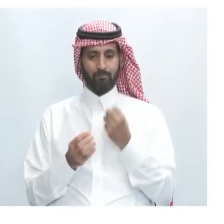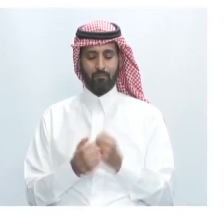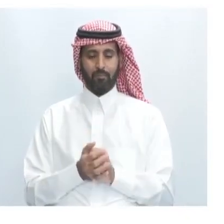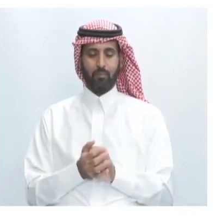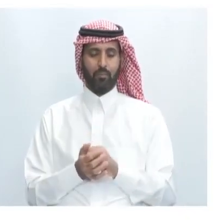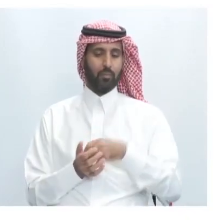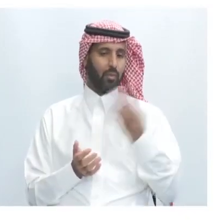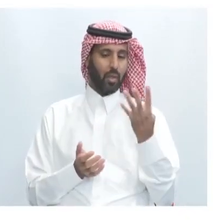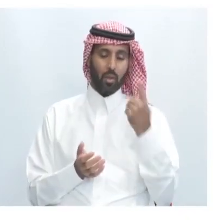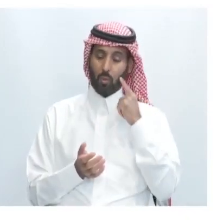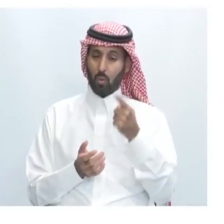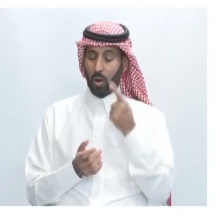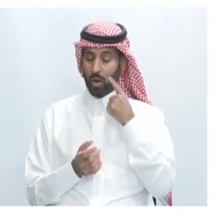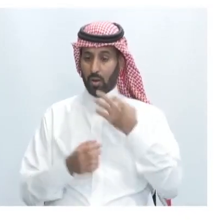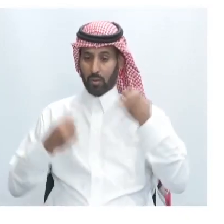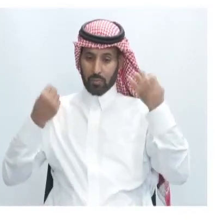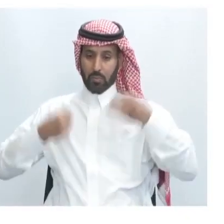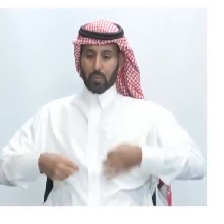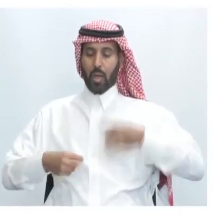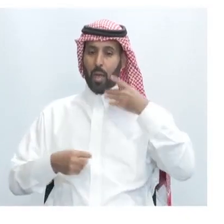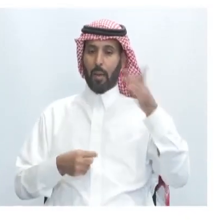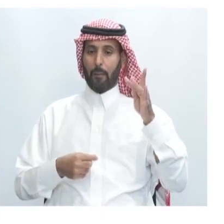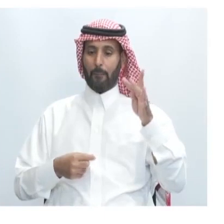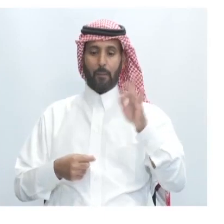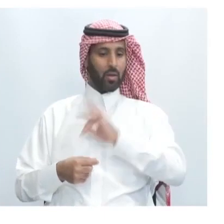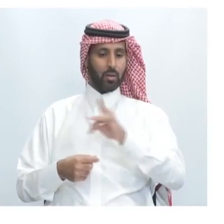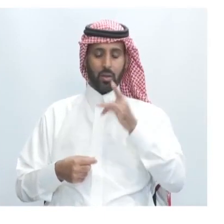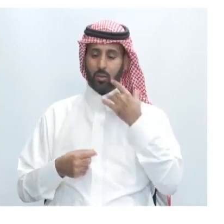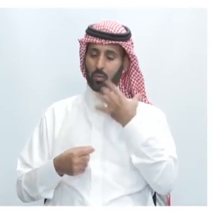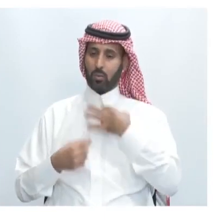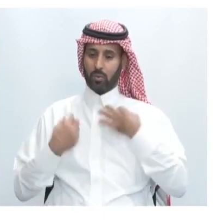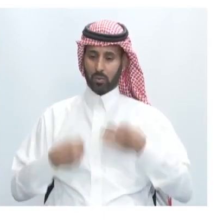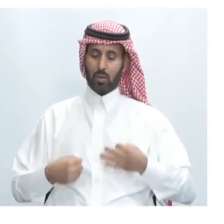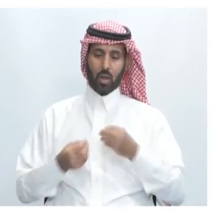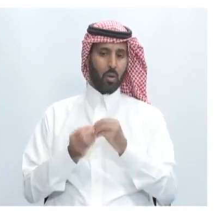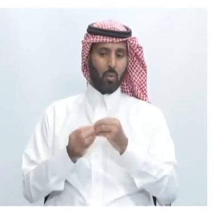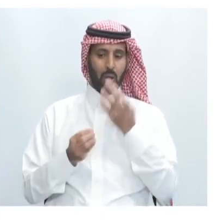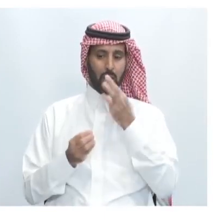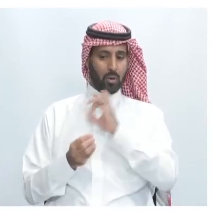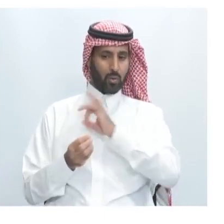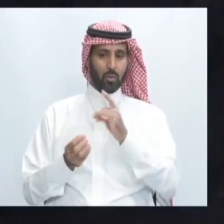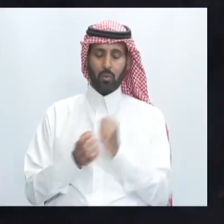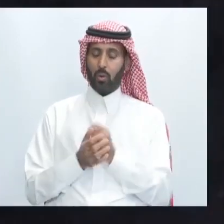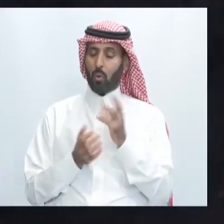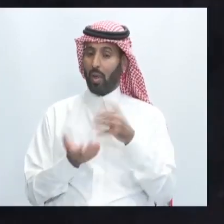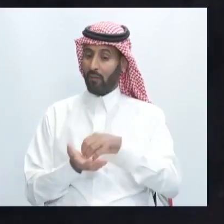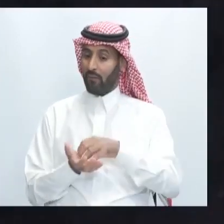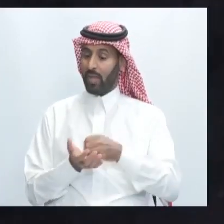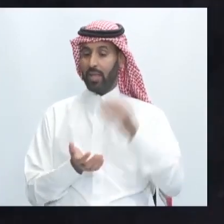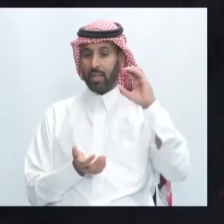number four, why must a bride not wear white in China? Why must a bride not